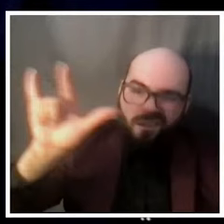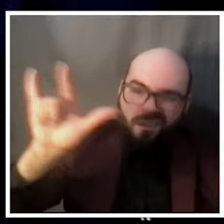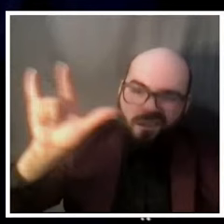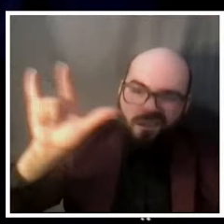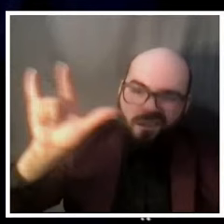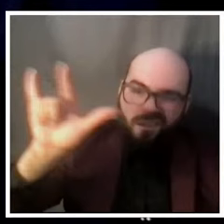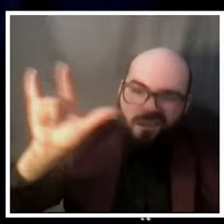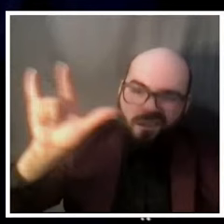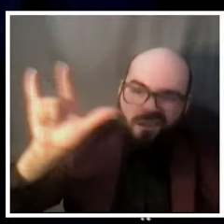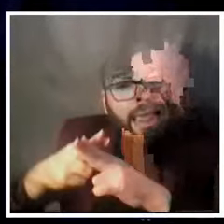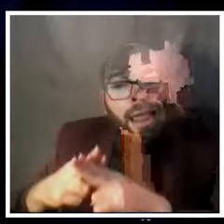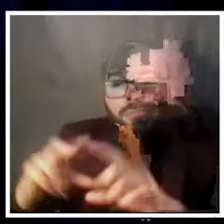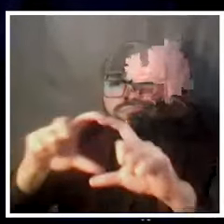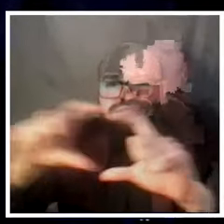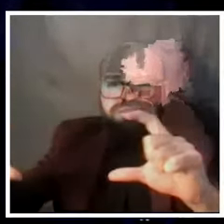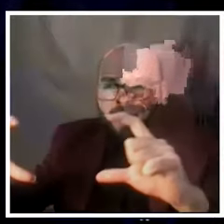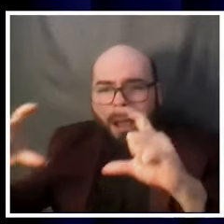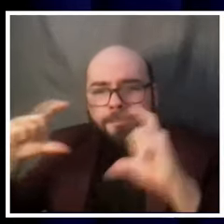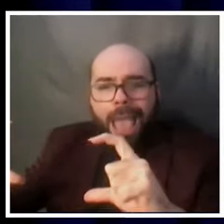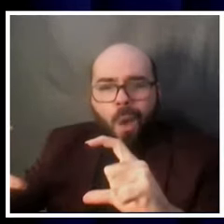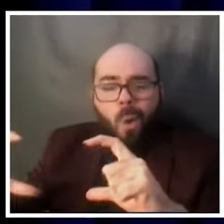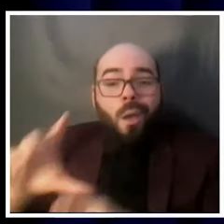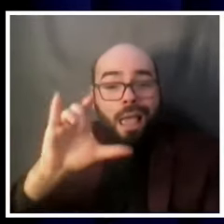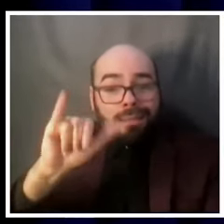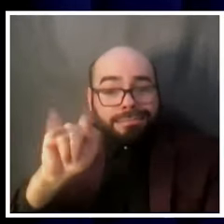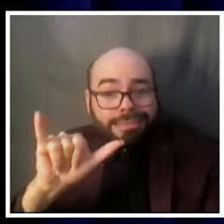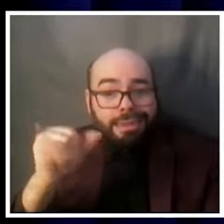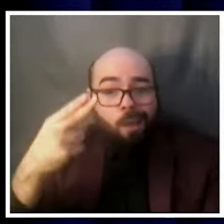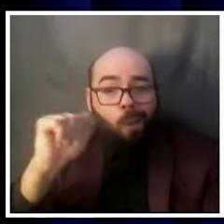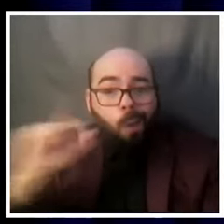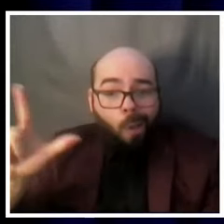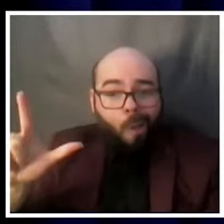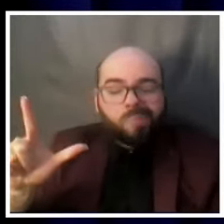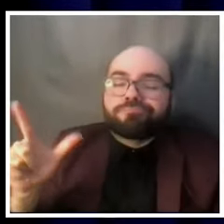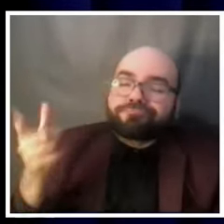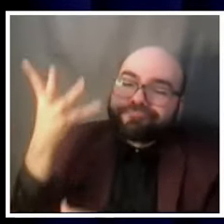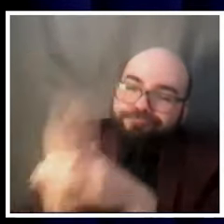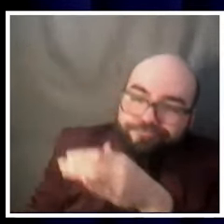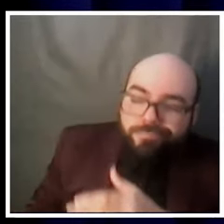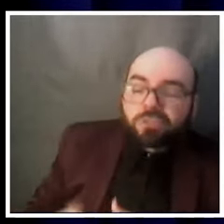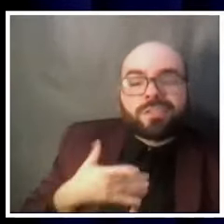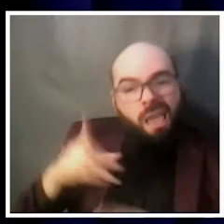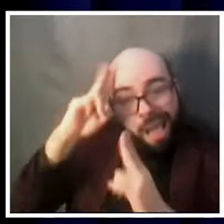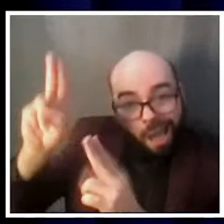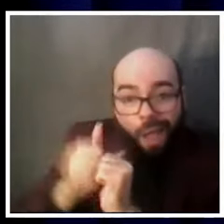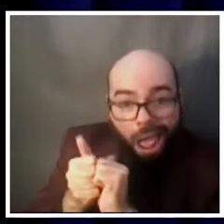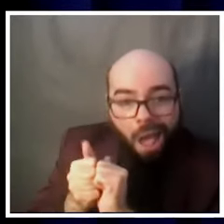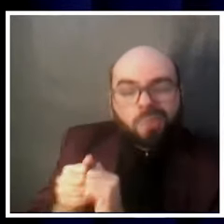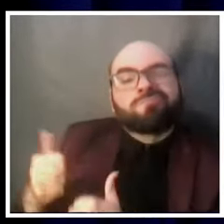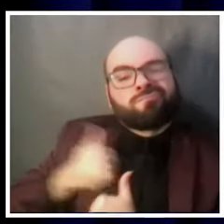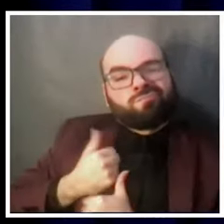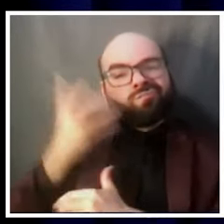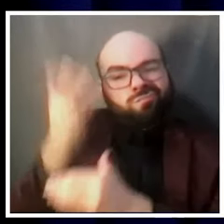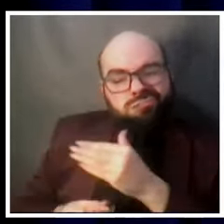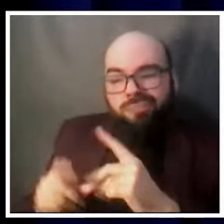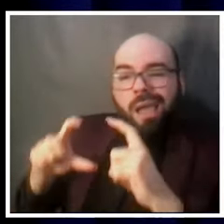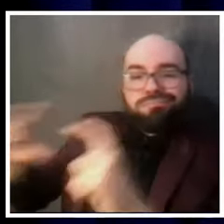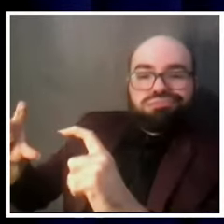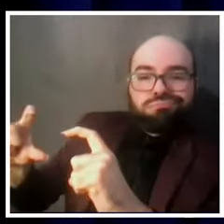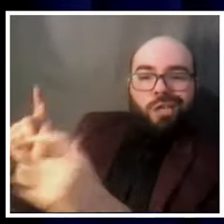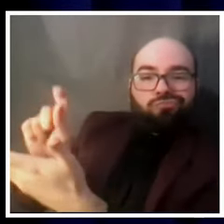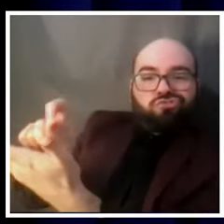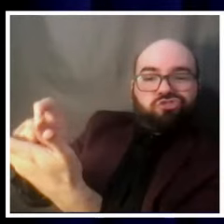Scranton. I grew up understanding we have many obligations as a country, but we only have, and I got in trouble for